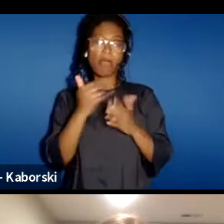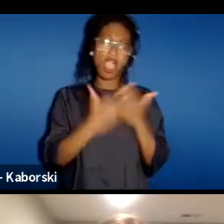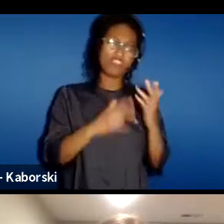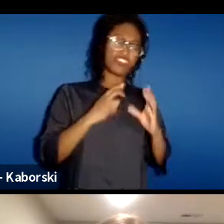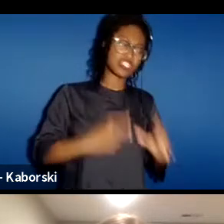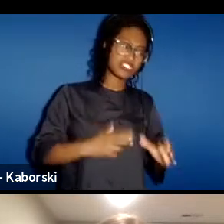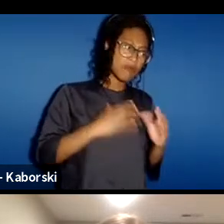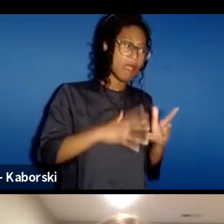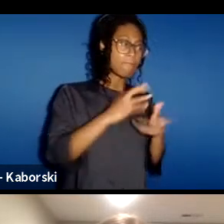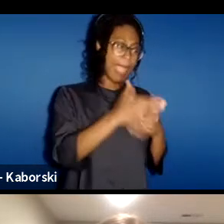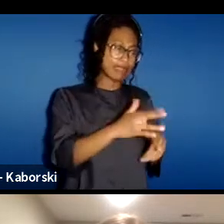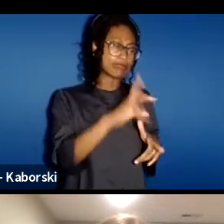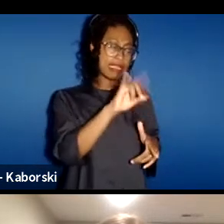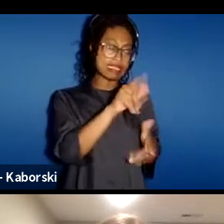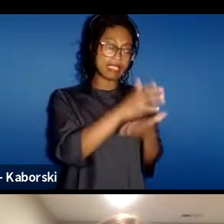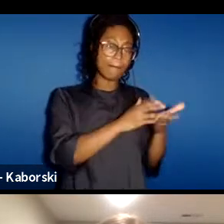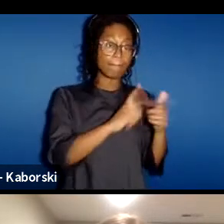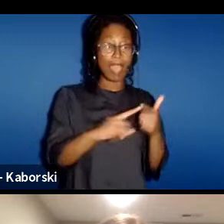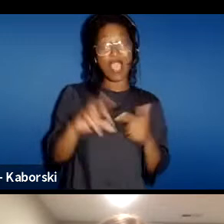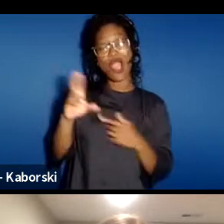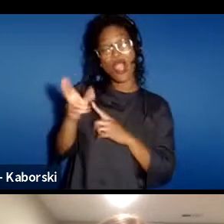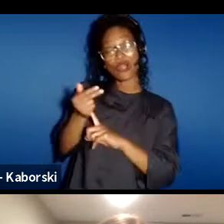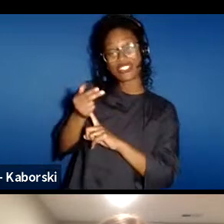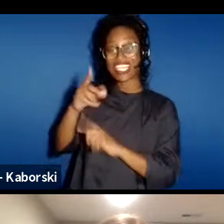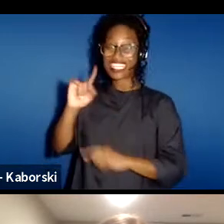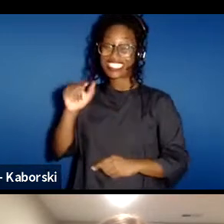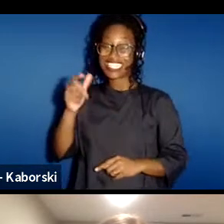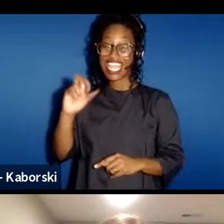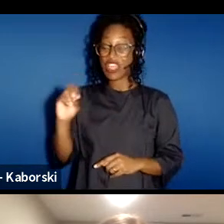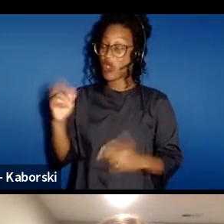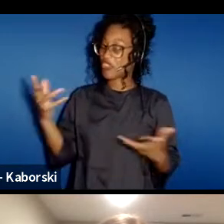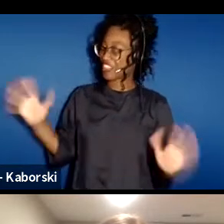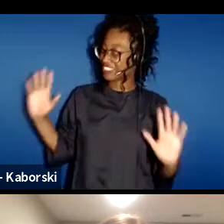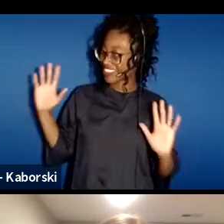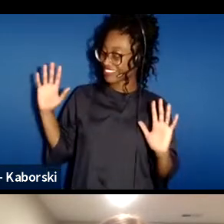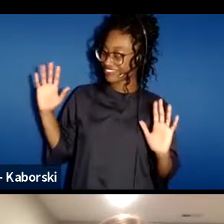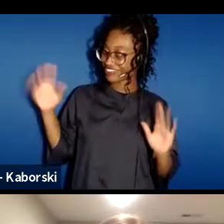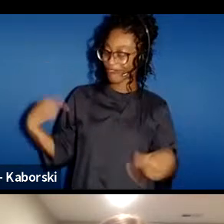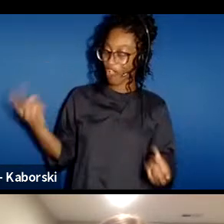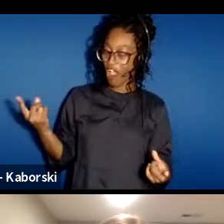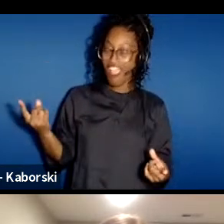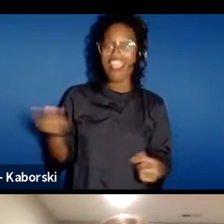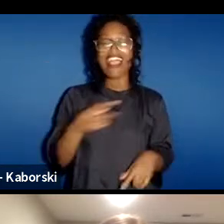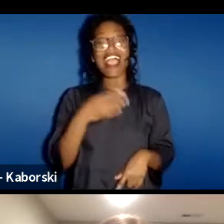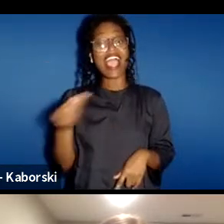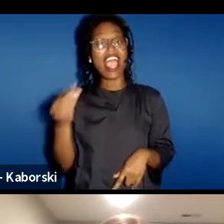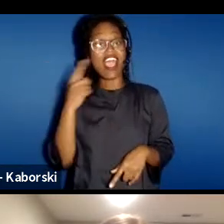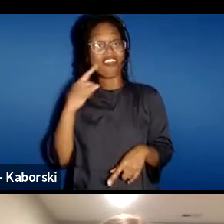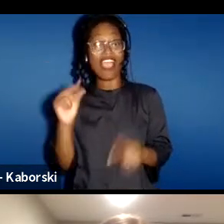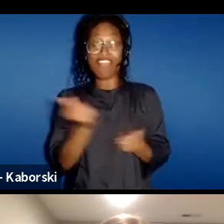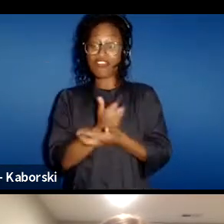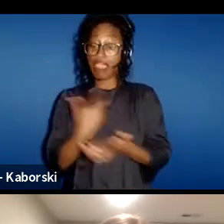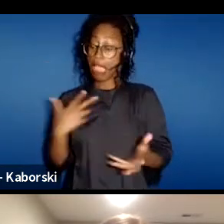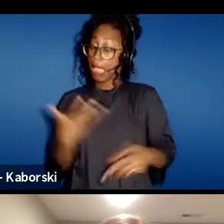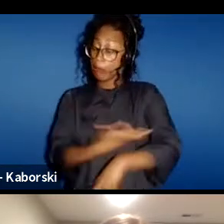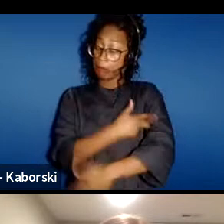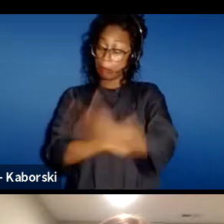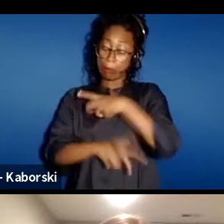like that. But Hotel Tango's been it so far, and put everything I had into that one. So,